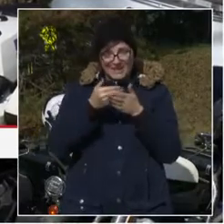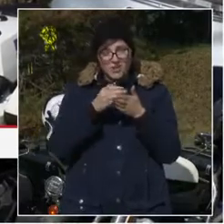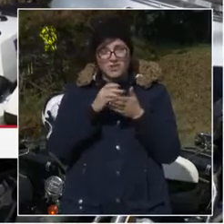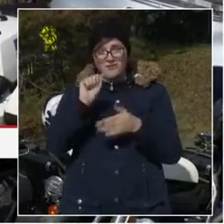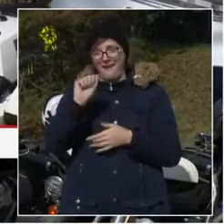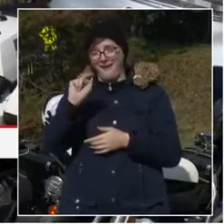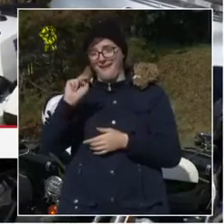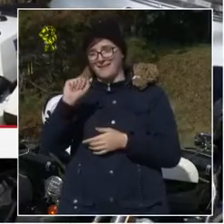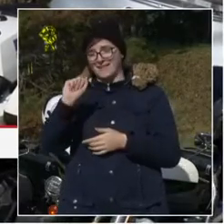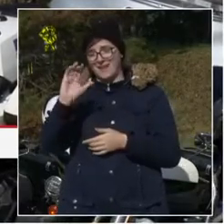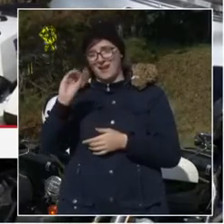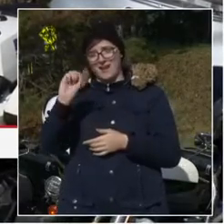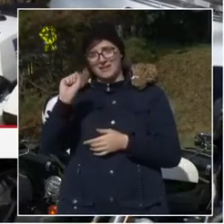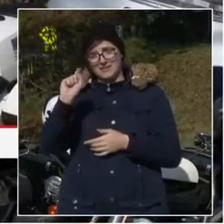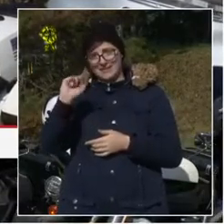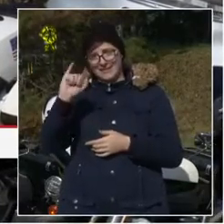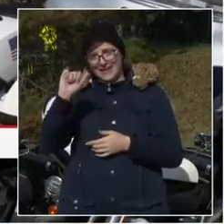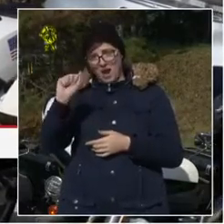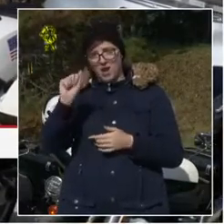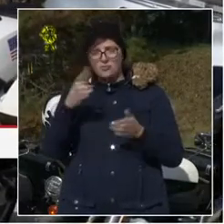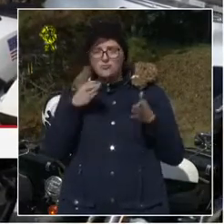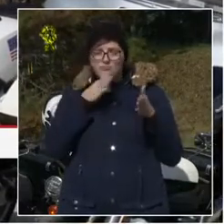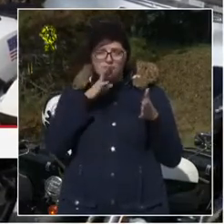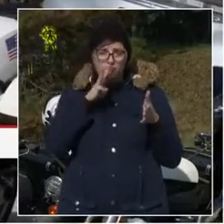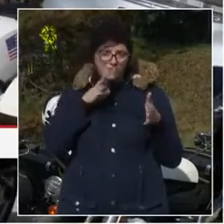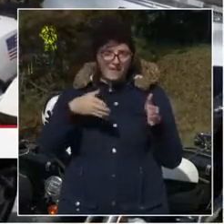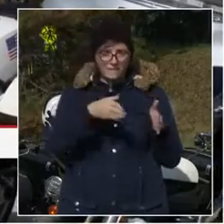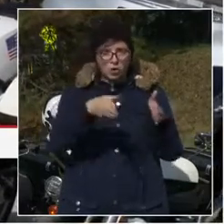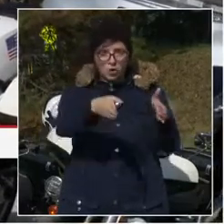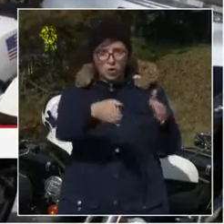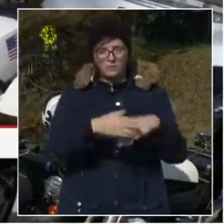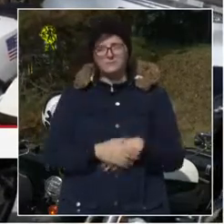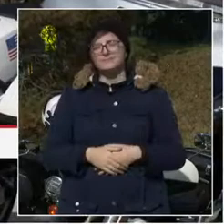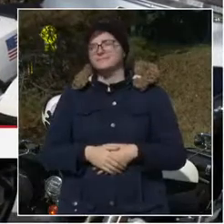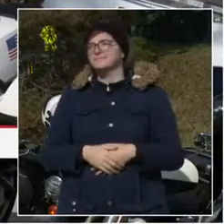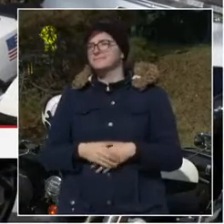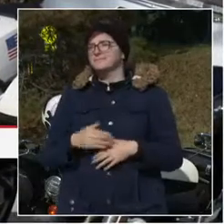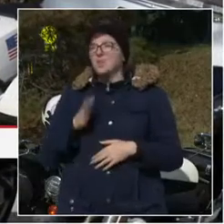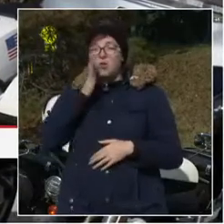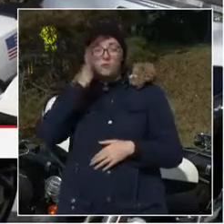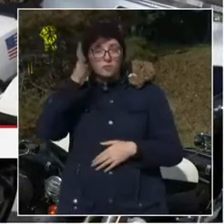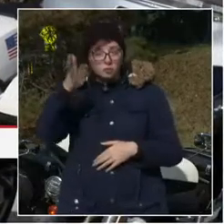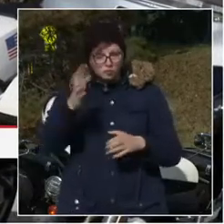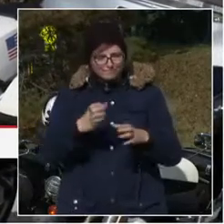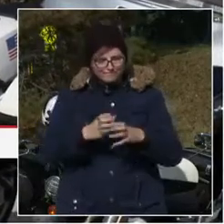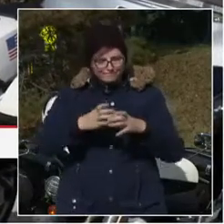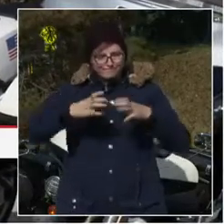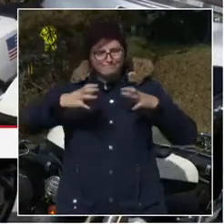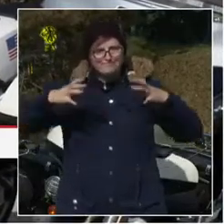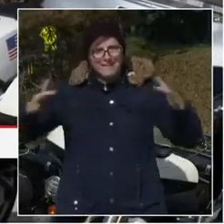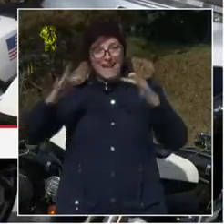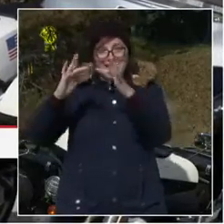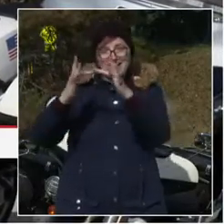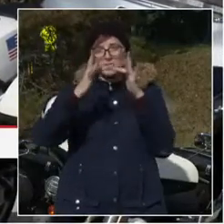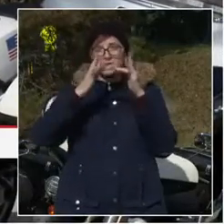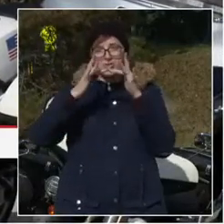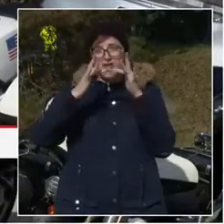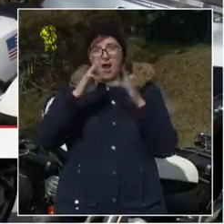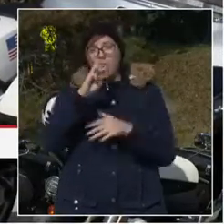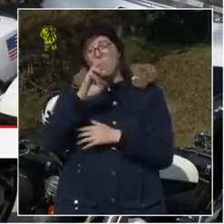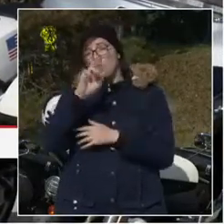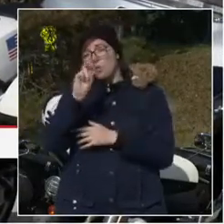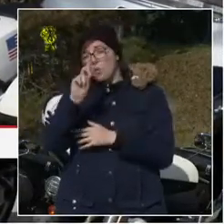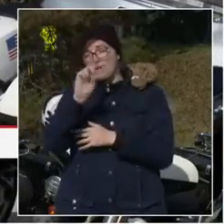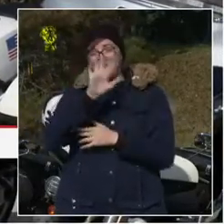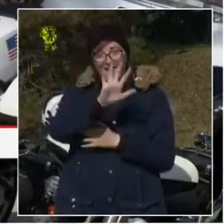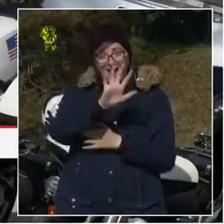River, preparing the district for a more innovative future by expanding broadband in wards 5,